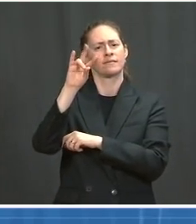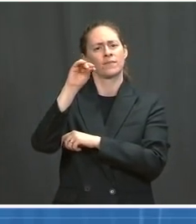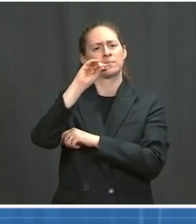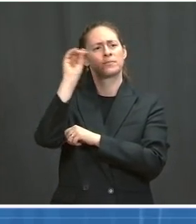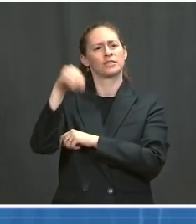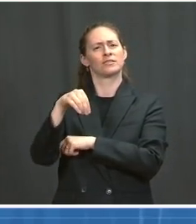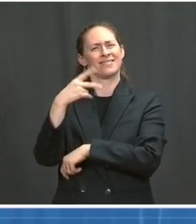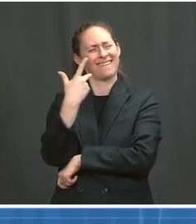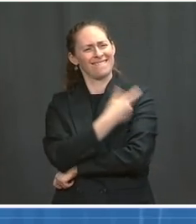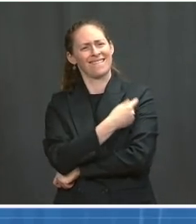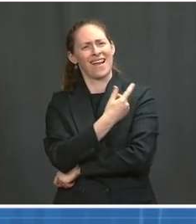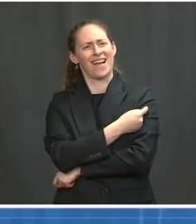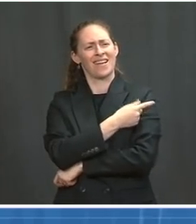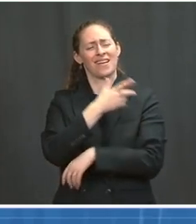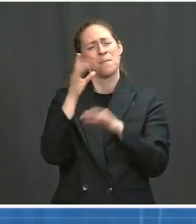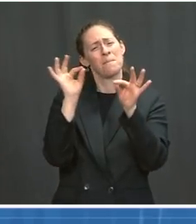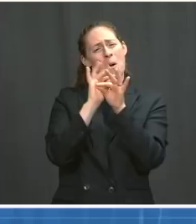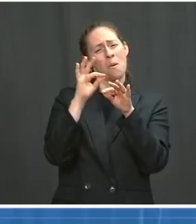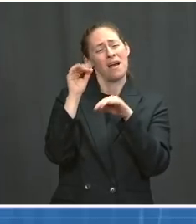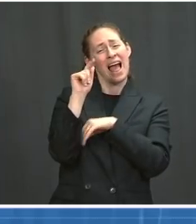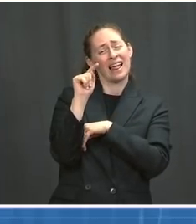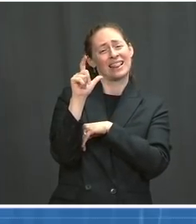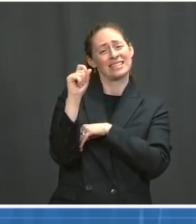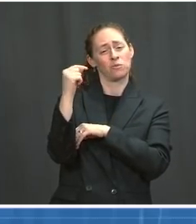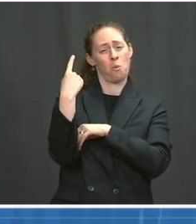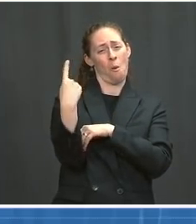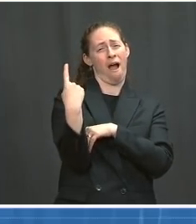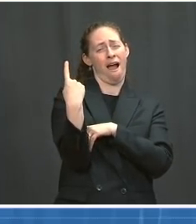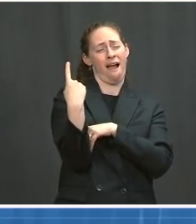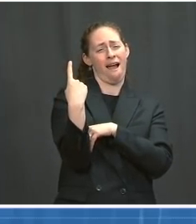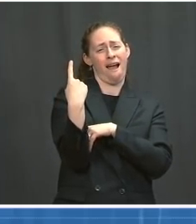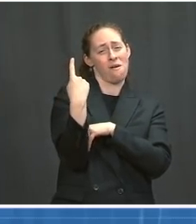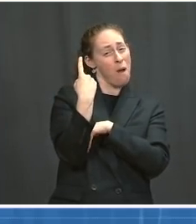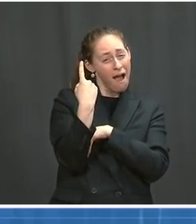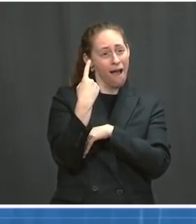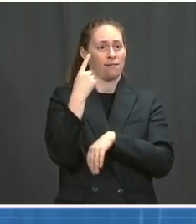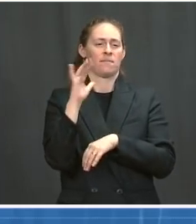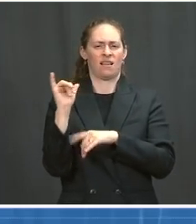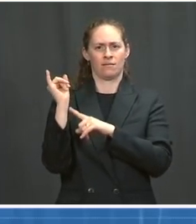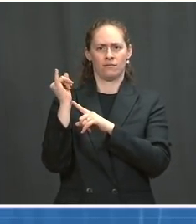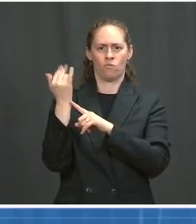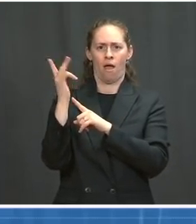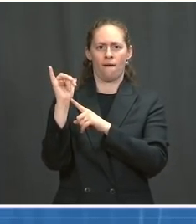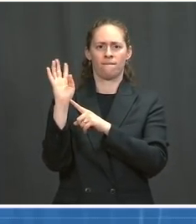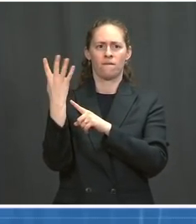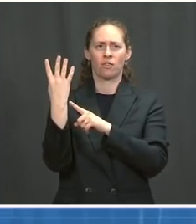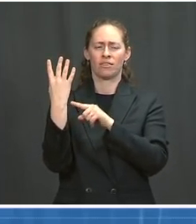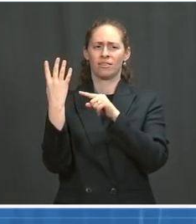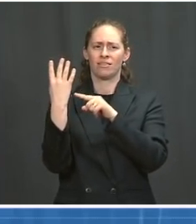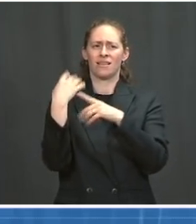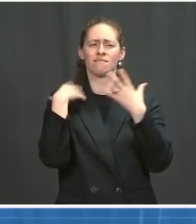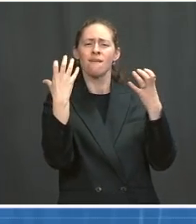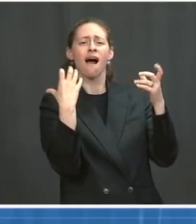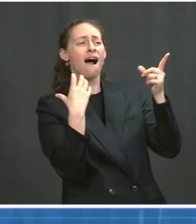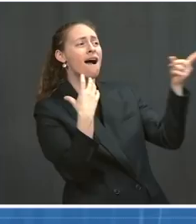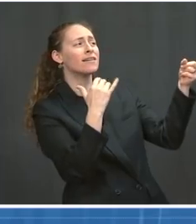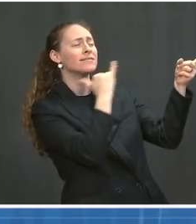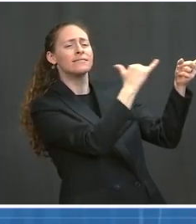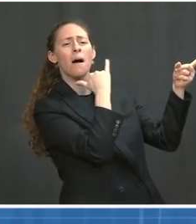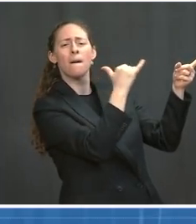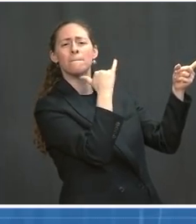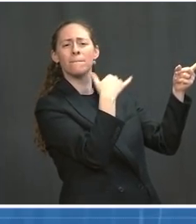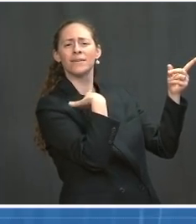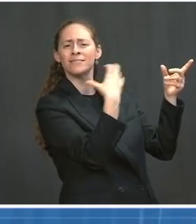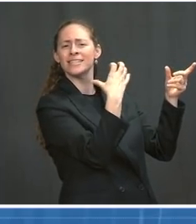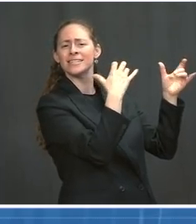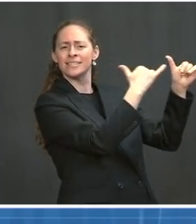I'm confident that we can mimic the pattern that I've just showed you on the previous slide. I'll stop there and